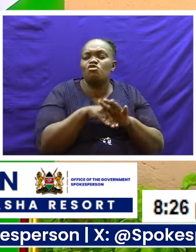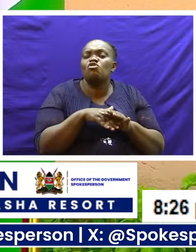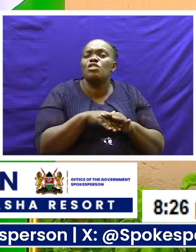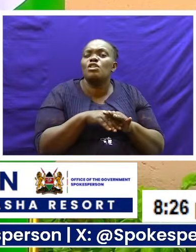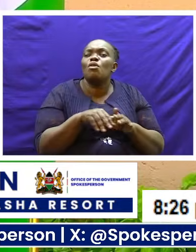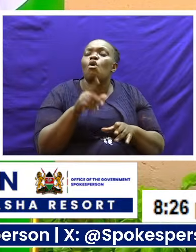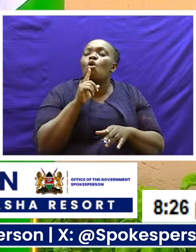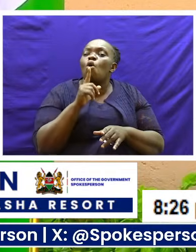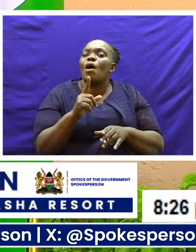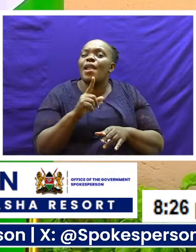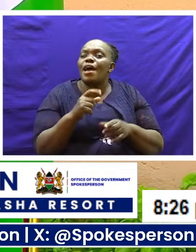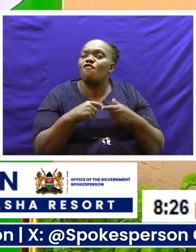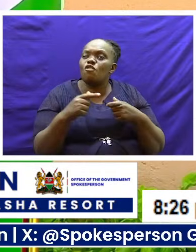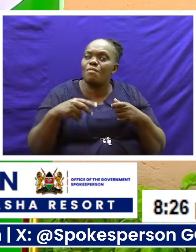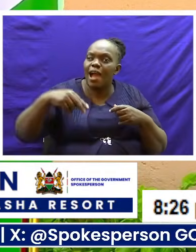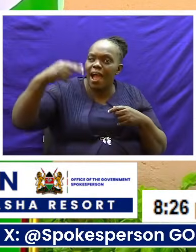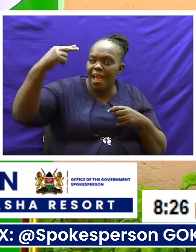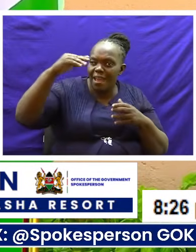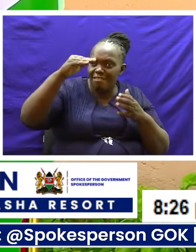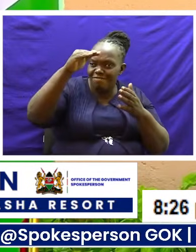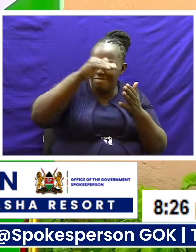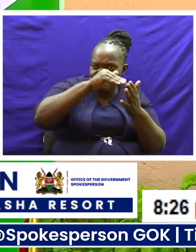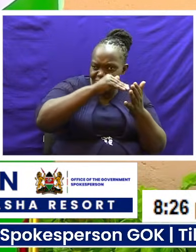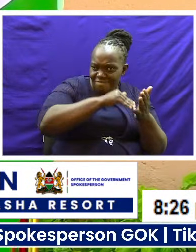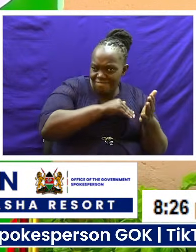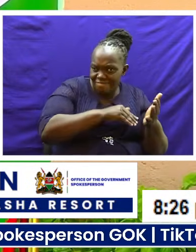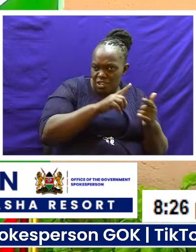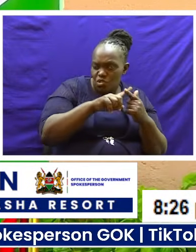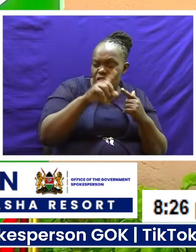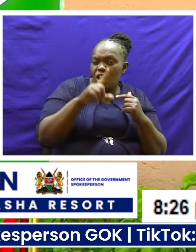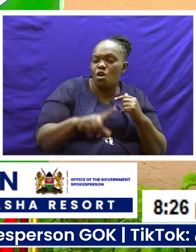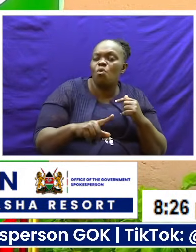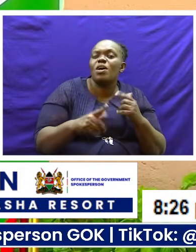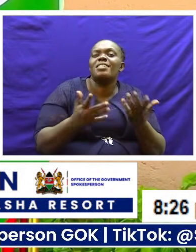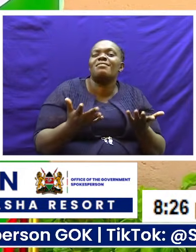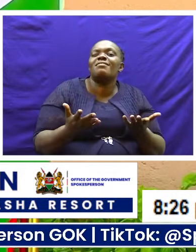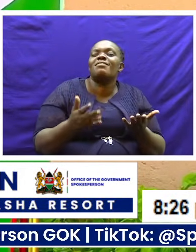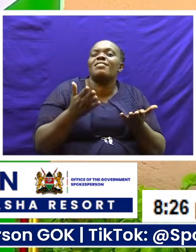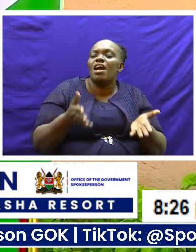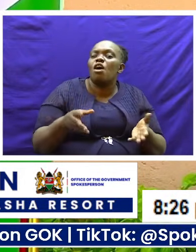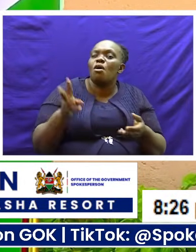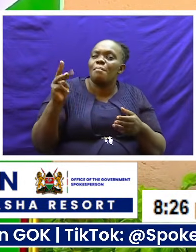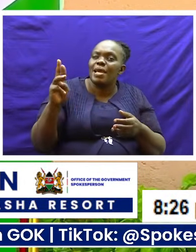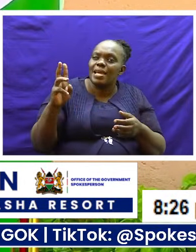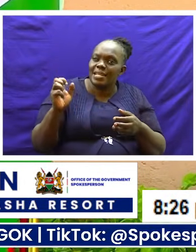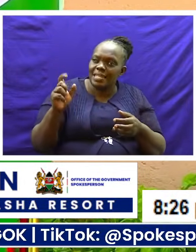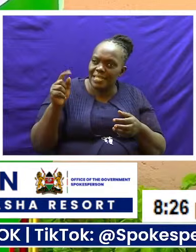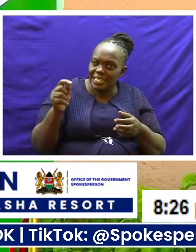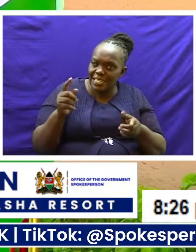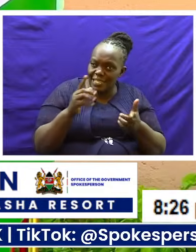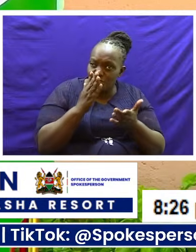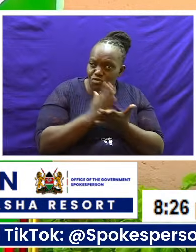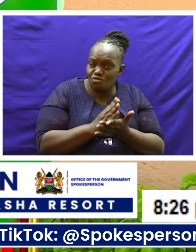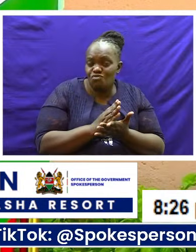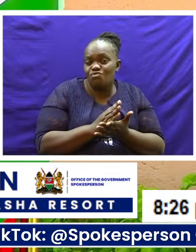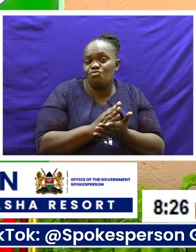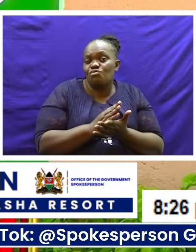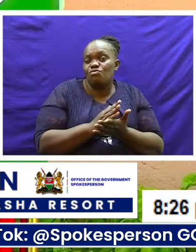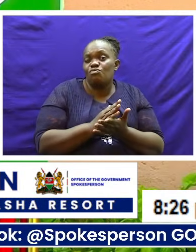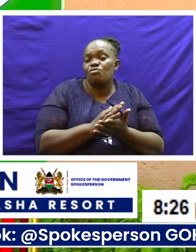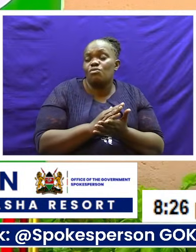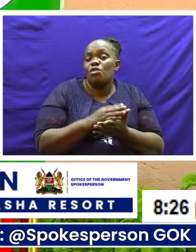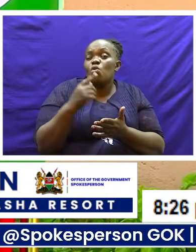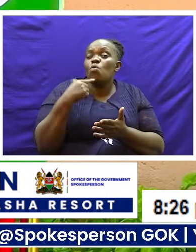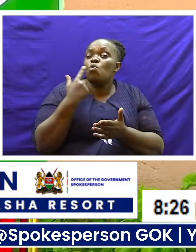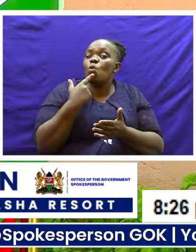order from the highest to the lowest, what we call now merit, the issue of merit comes in. So the